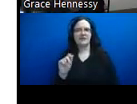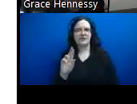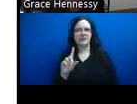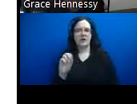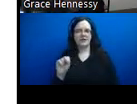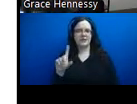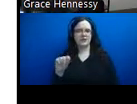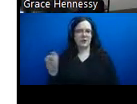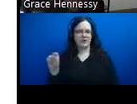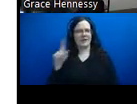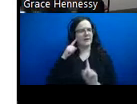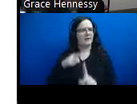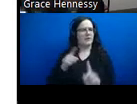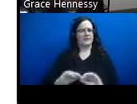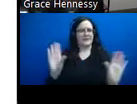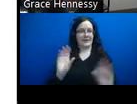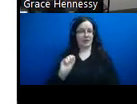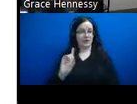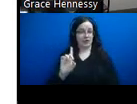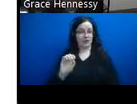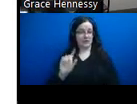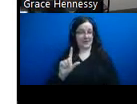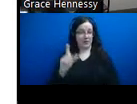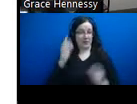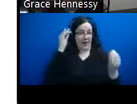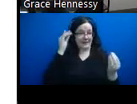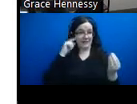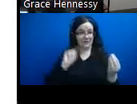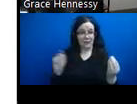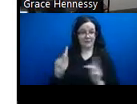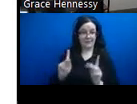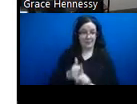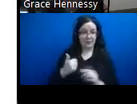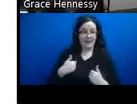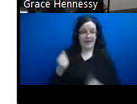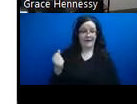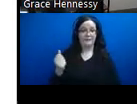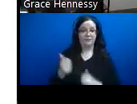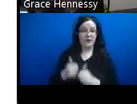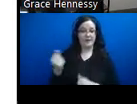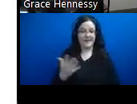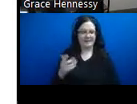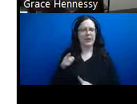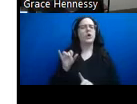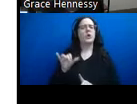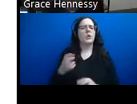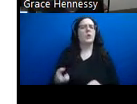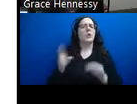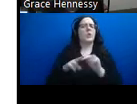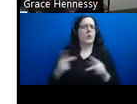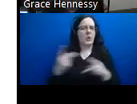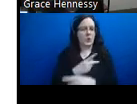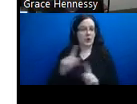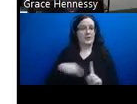that the risk of suicidal ideation in individuals with problem gambling is elevated when there is a lifetime diagnosis of mood disorders,